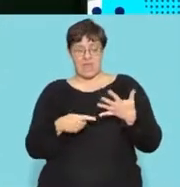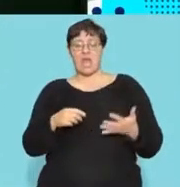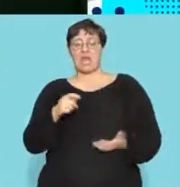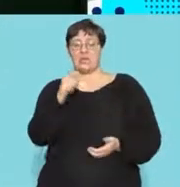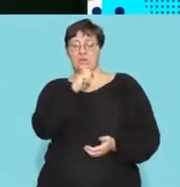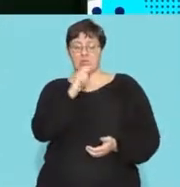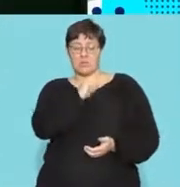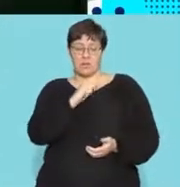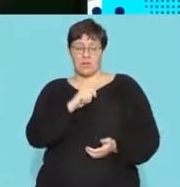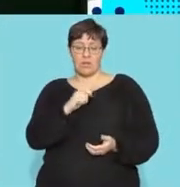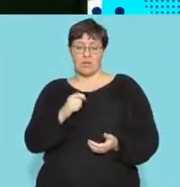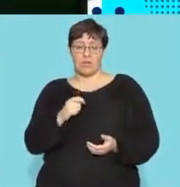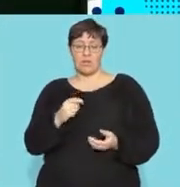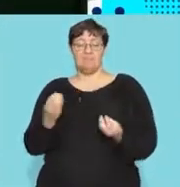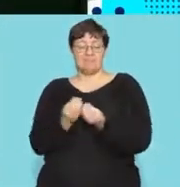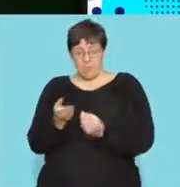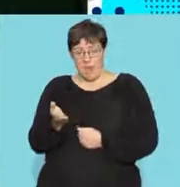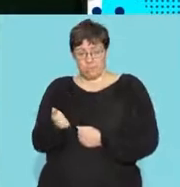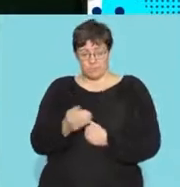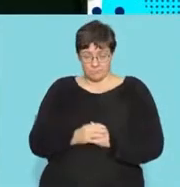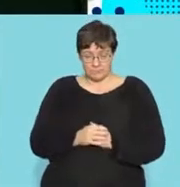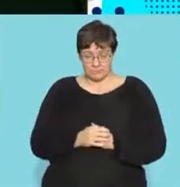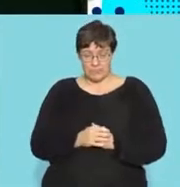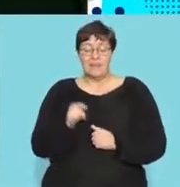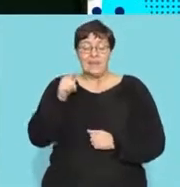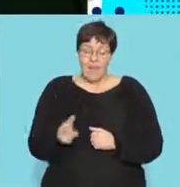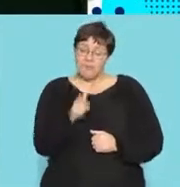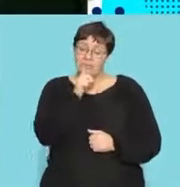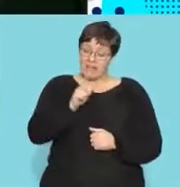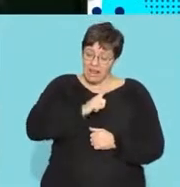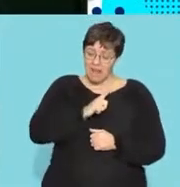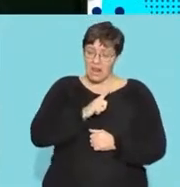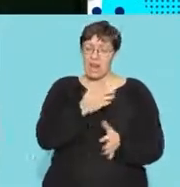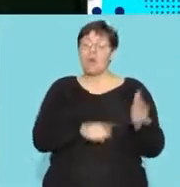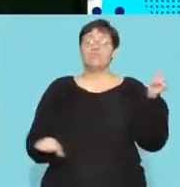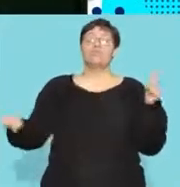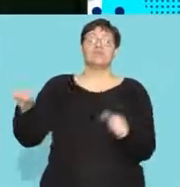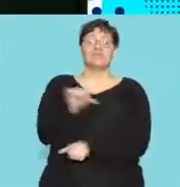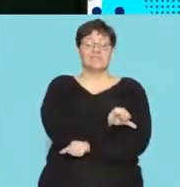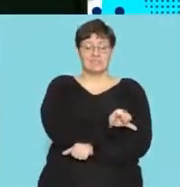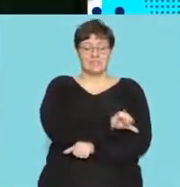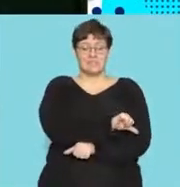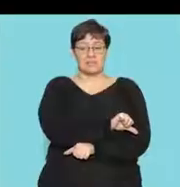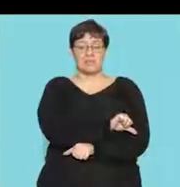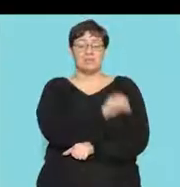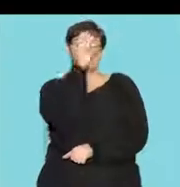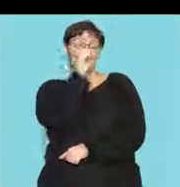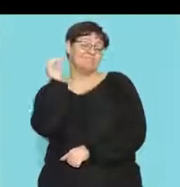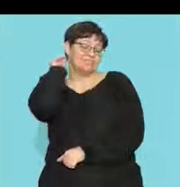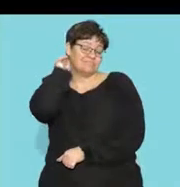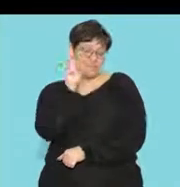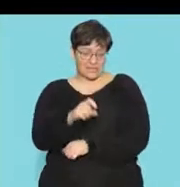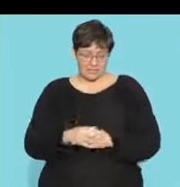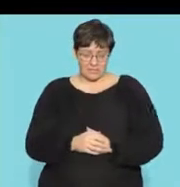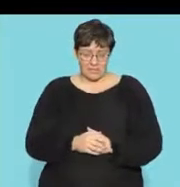on hand. Right. In this case here, they told you the reversal had to be taken into consideration. But look at it here. You